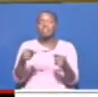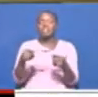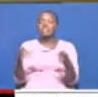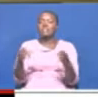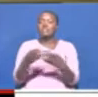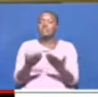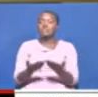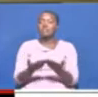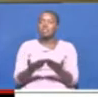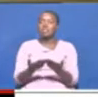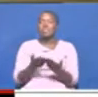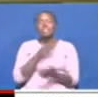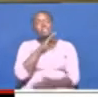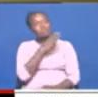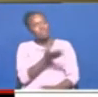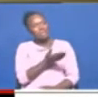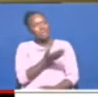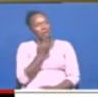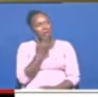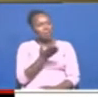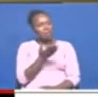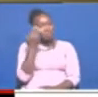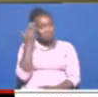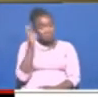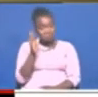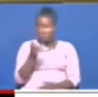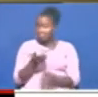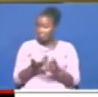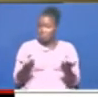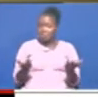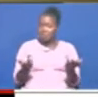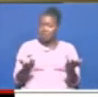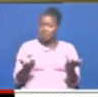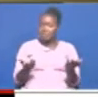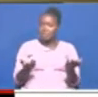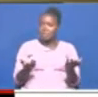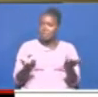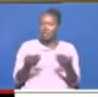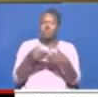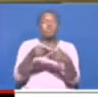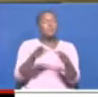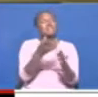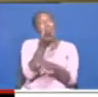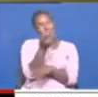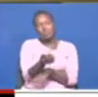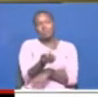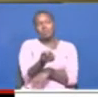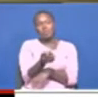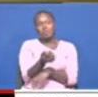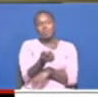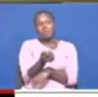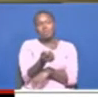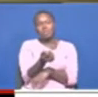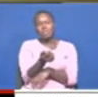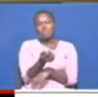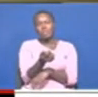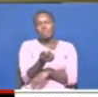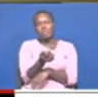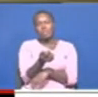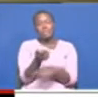sewerage. Sijui mambo ya sewerage metoka wapi. Nasema waste ni kidogo sana. Na hiyo sisi naweka kwa shamba